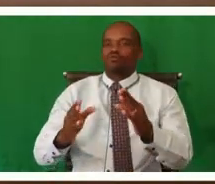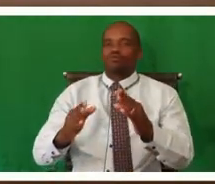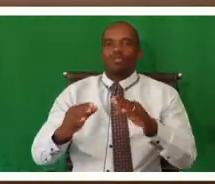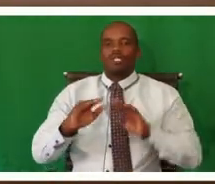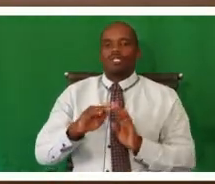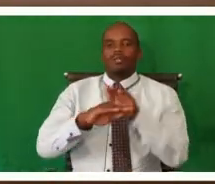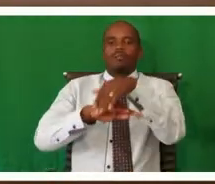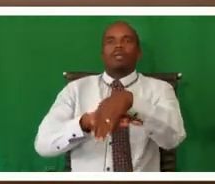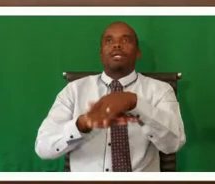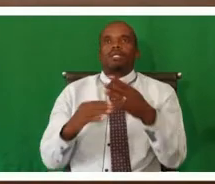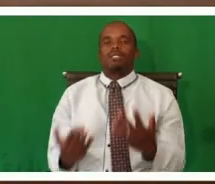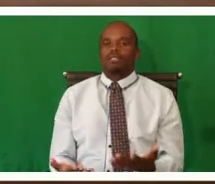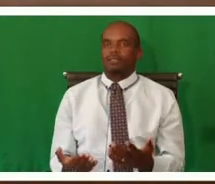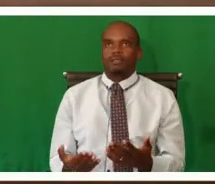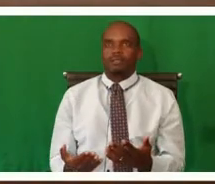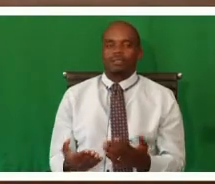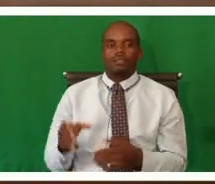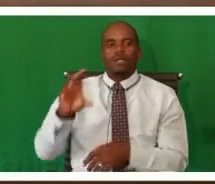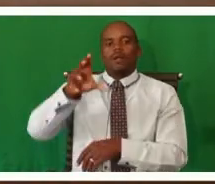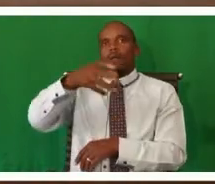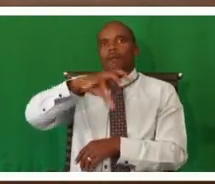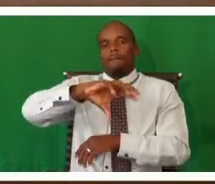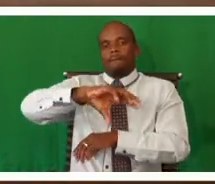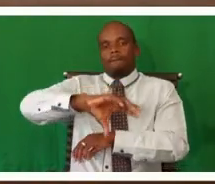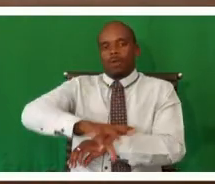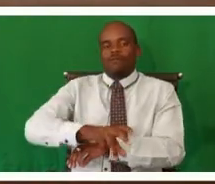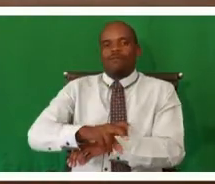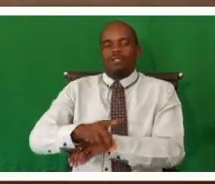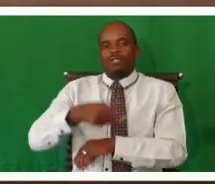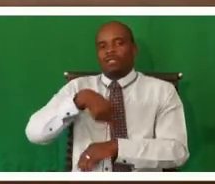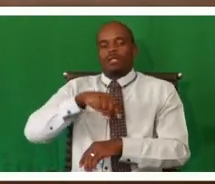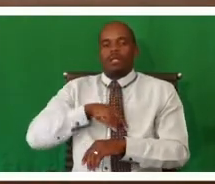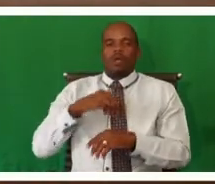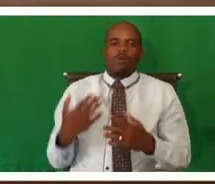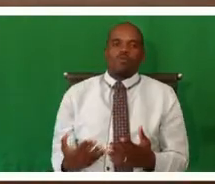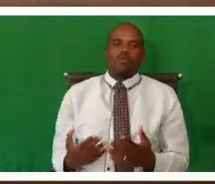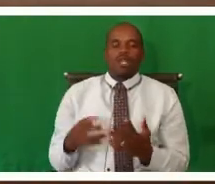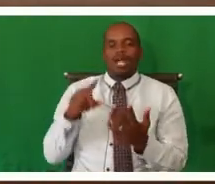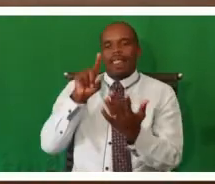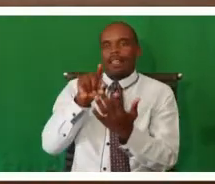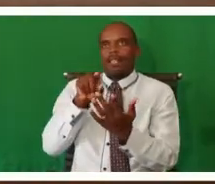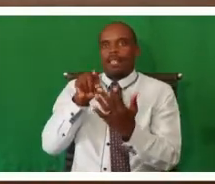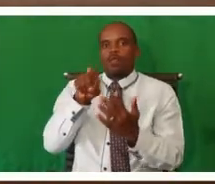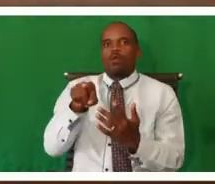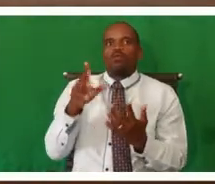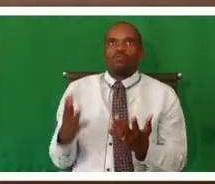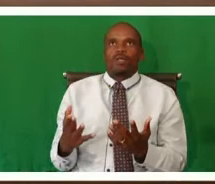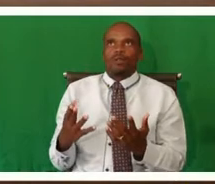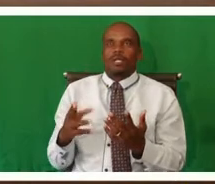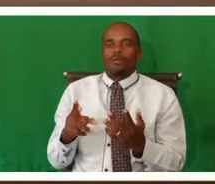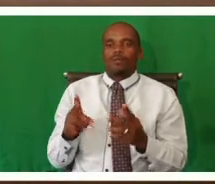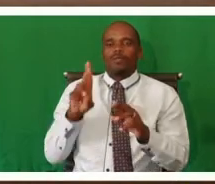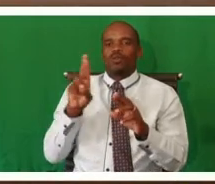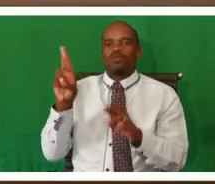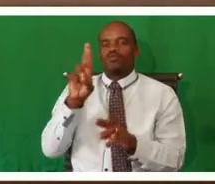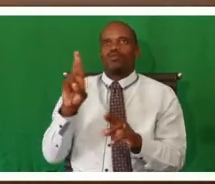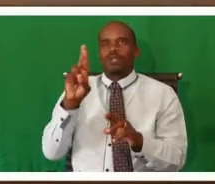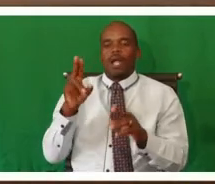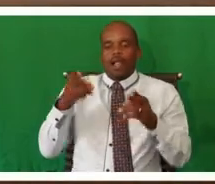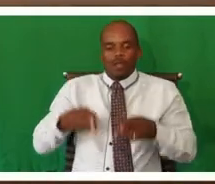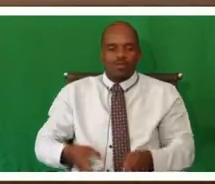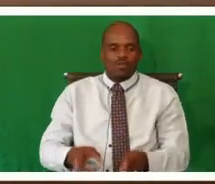infrastructure. Our province has been identified to benefit from the rural roads surfacing